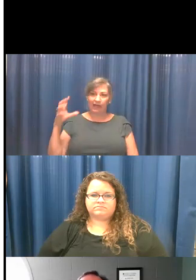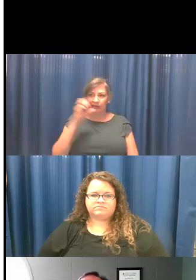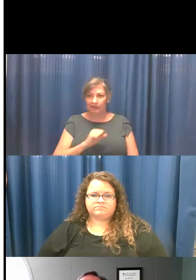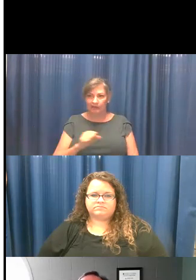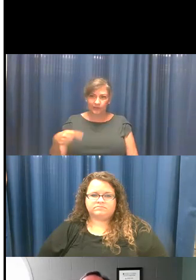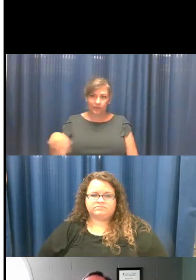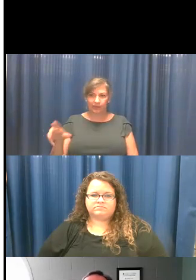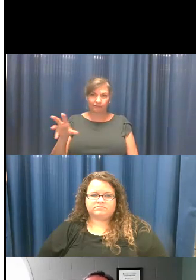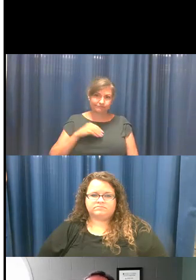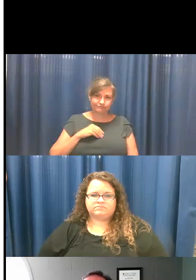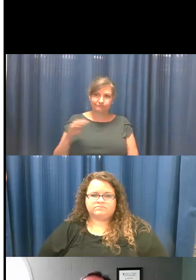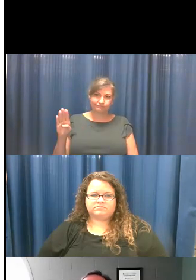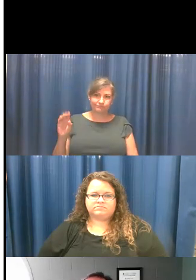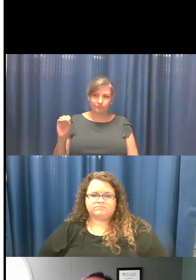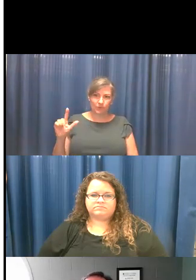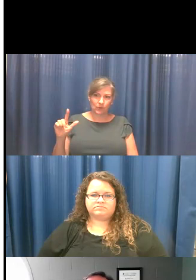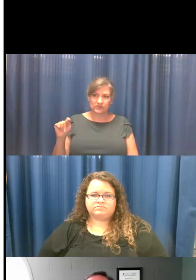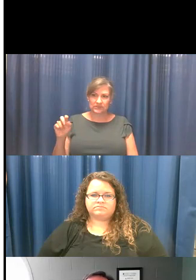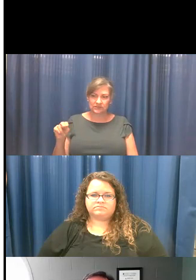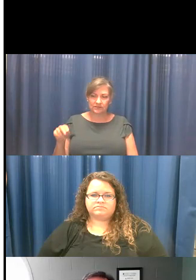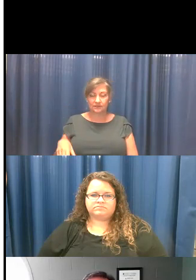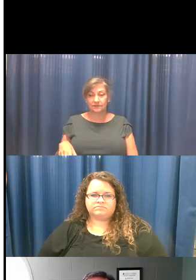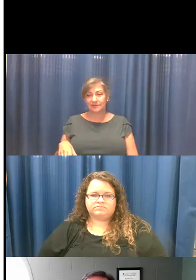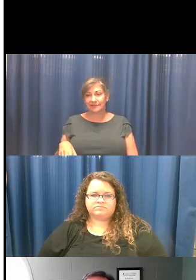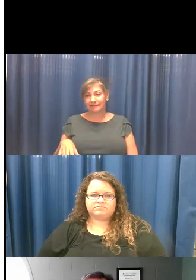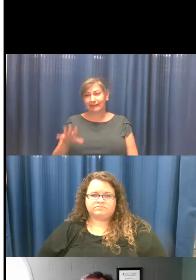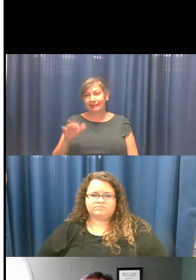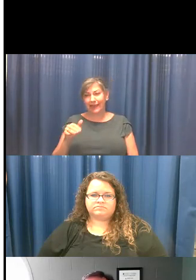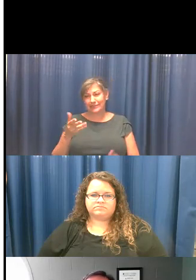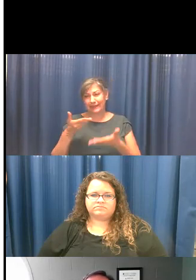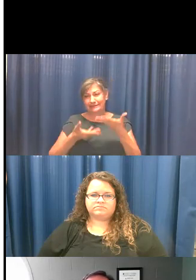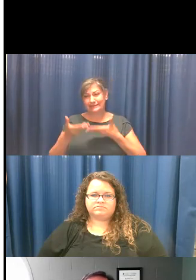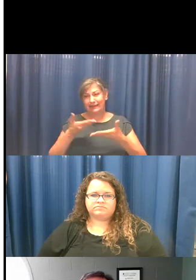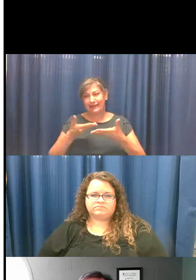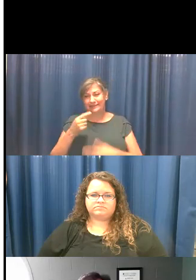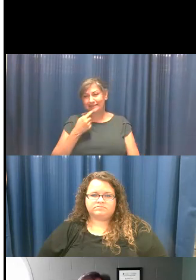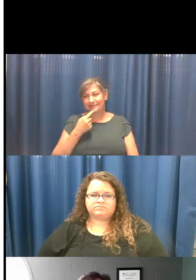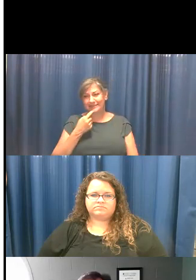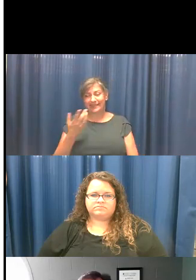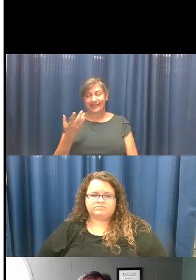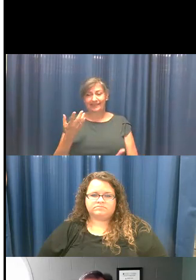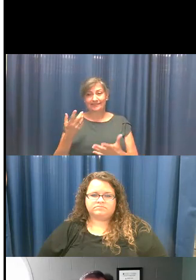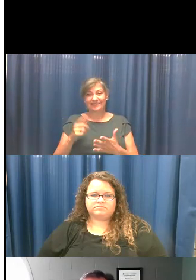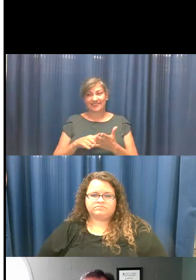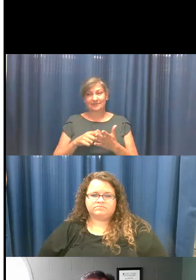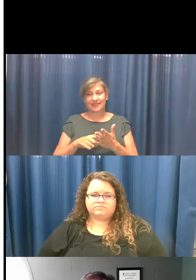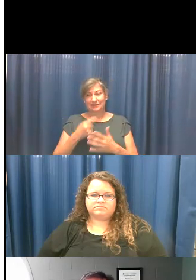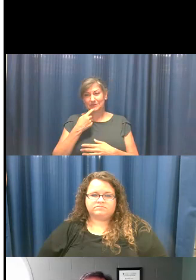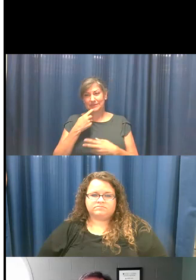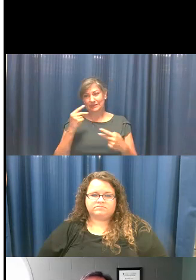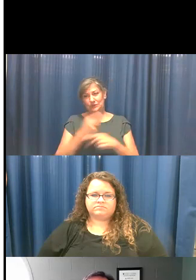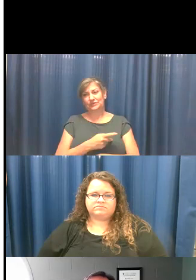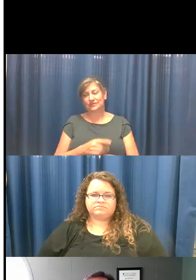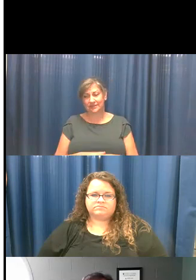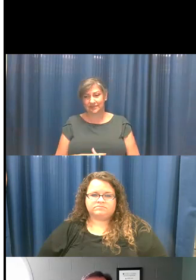Bolton. And that was probably about as kind as it was ever said, but sometimes it was said much less kindly than that.